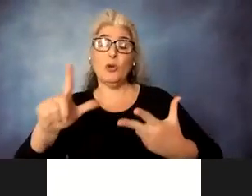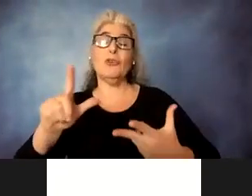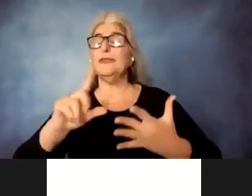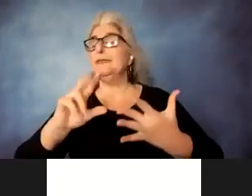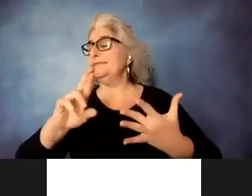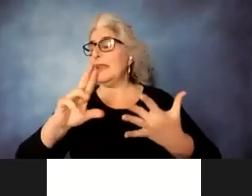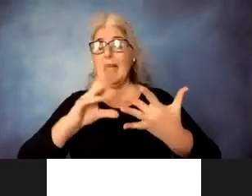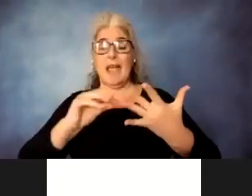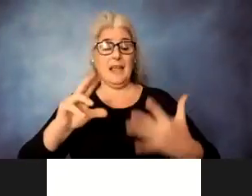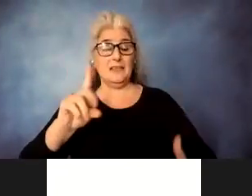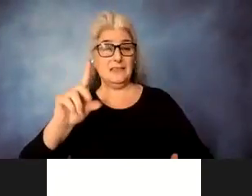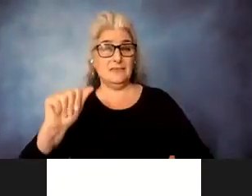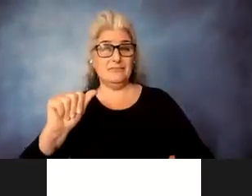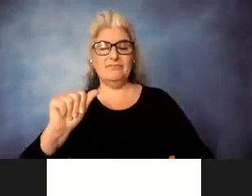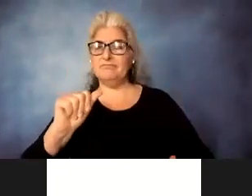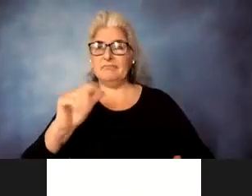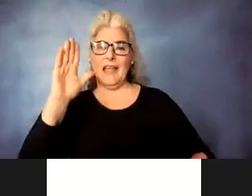there.